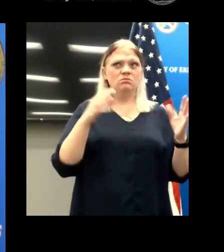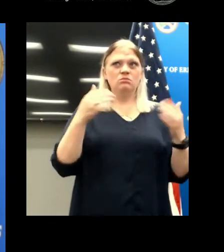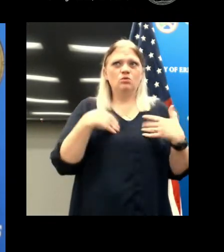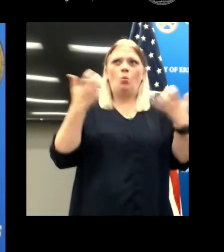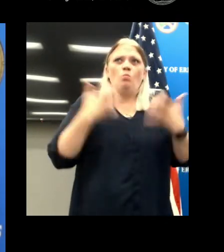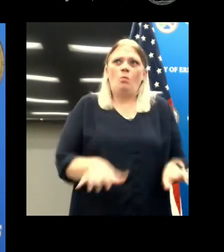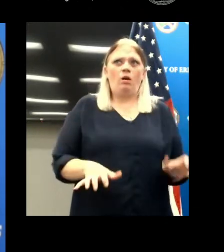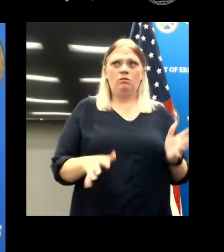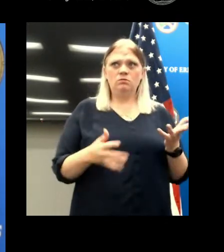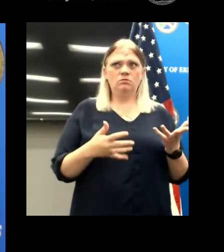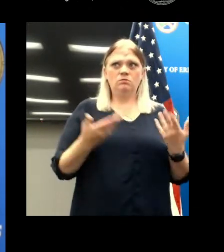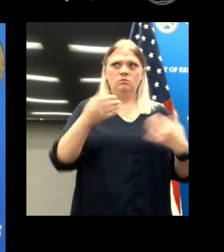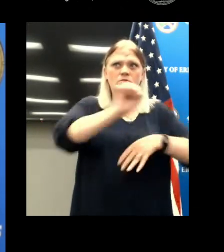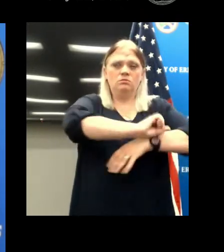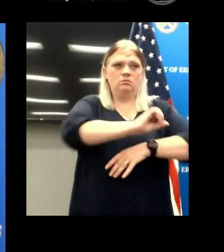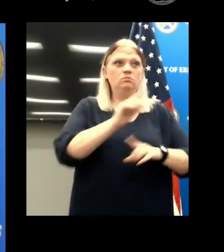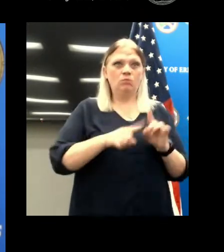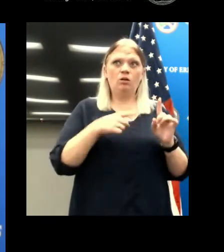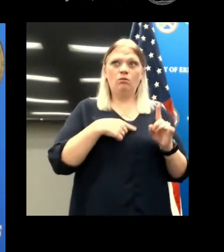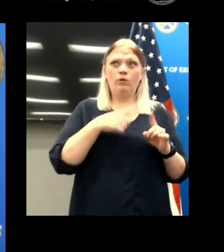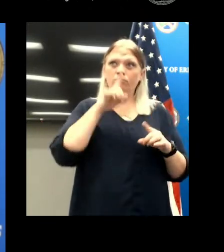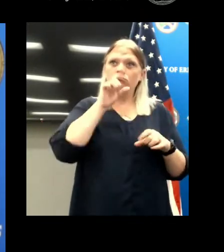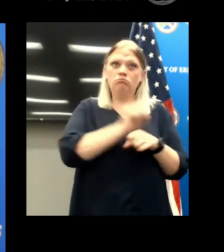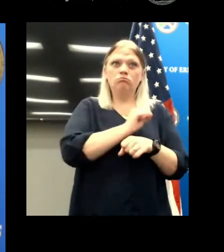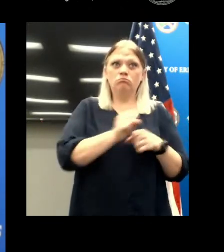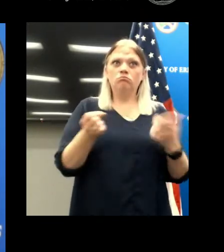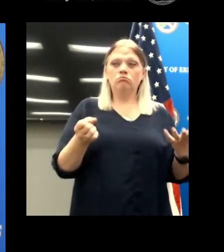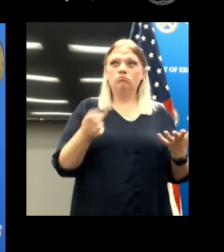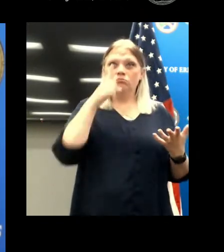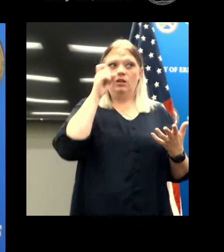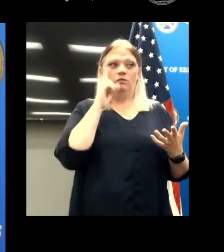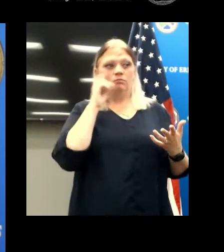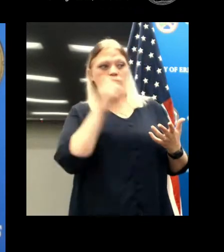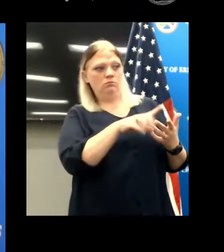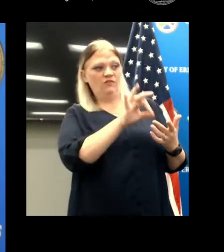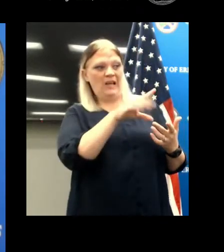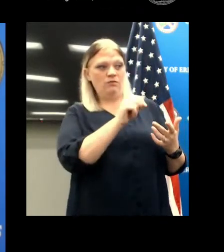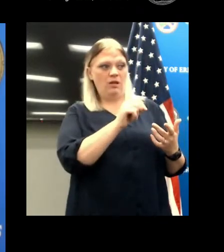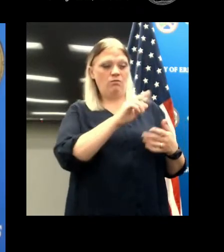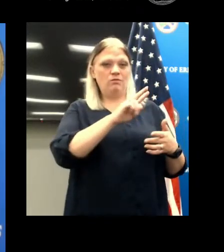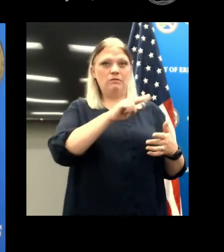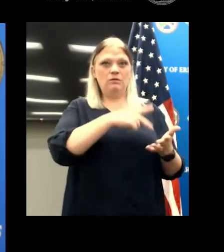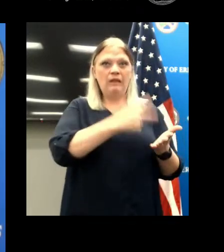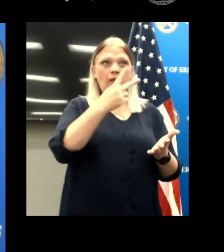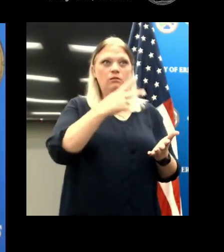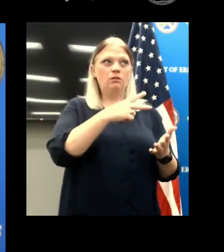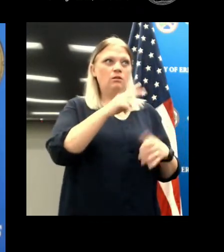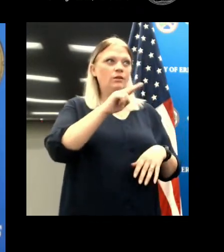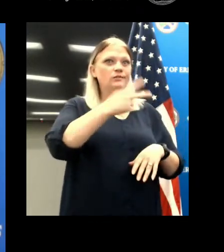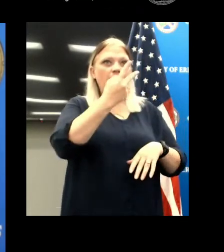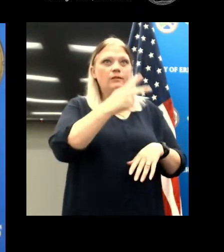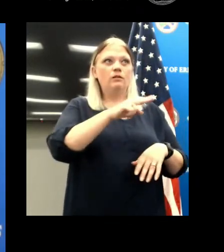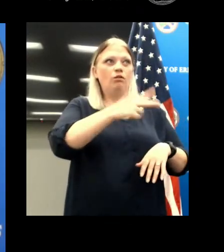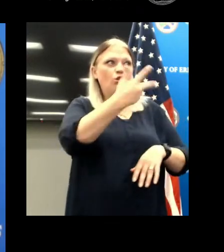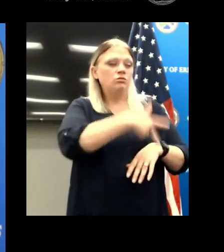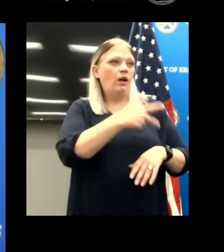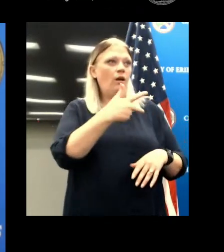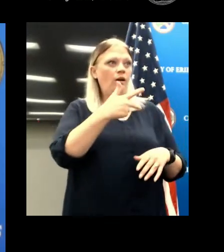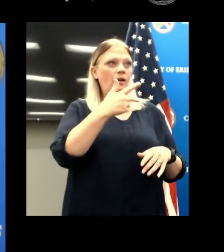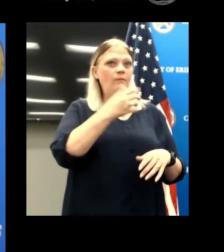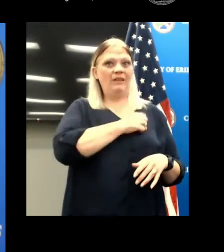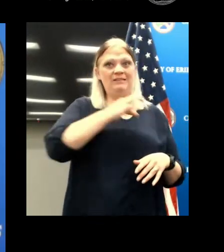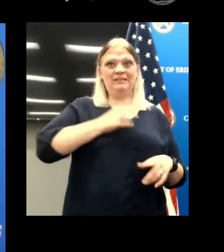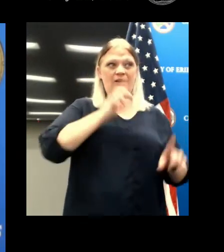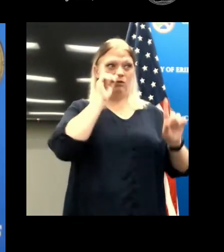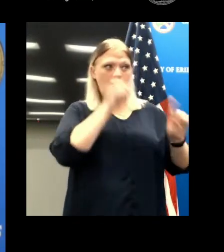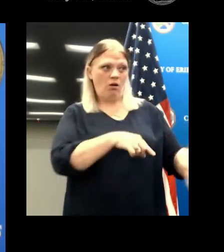shutting down bars, but we've shut them down when we found out that after the second or third time that our Department of Health staff has been there, not the first